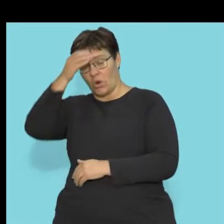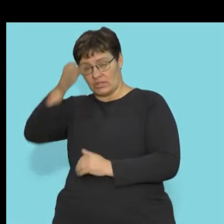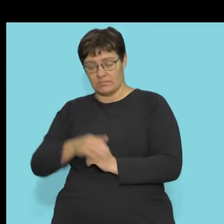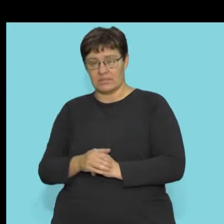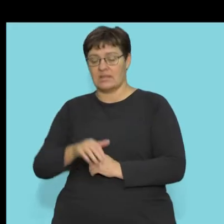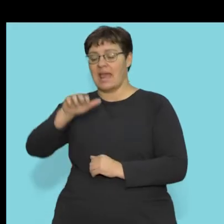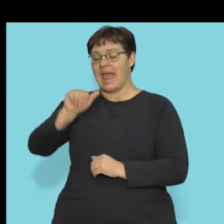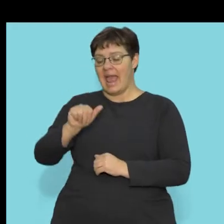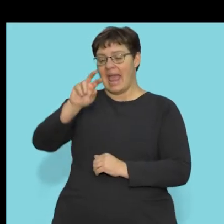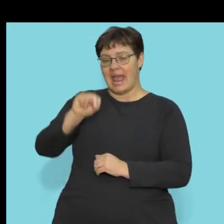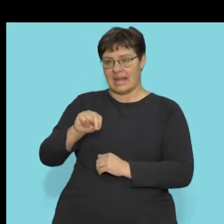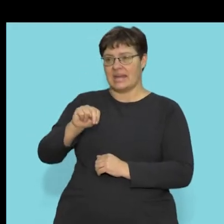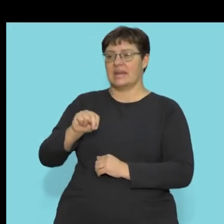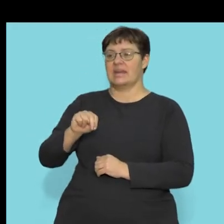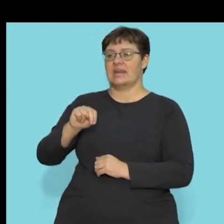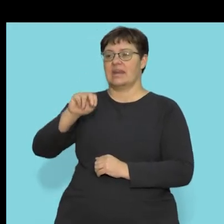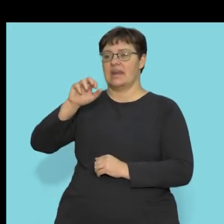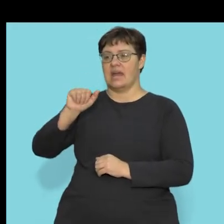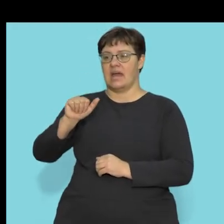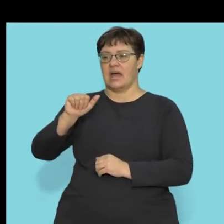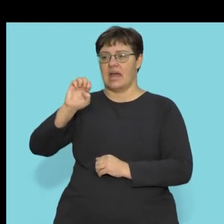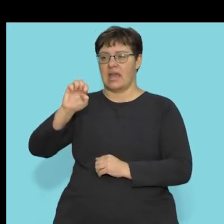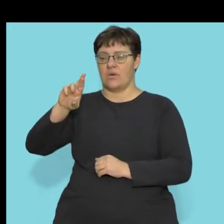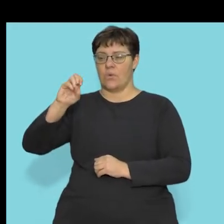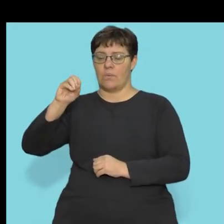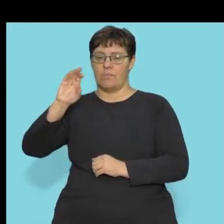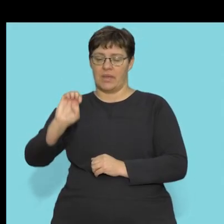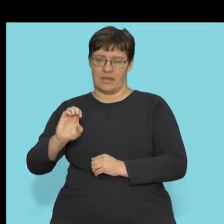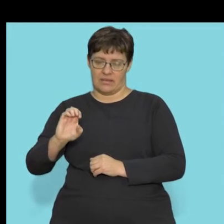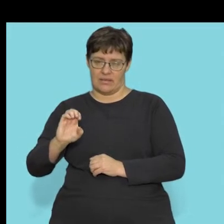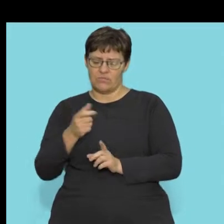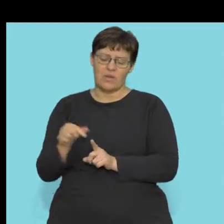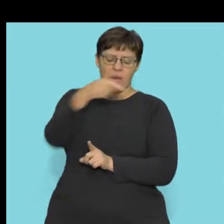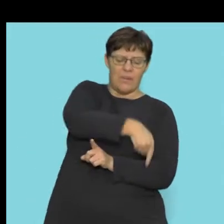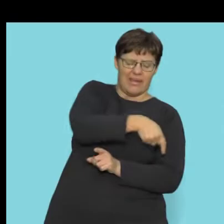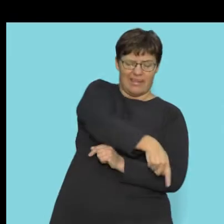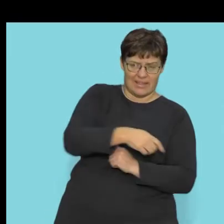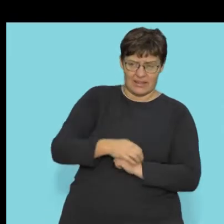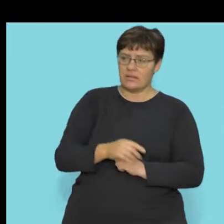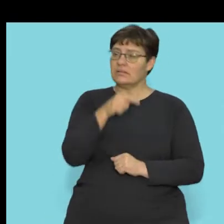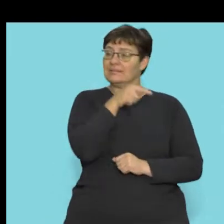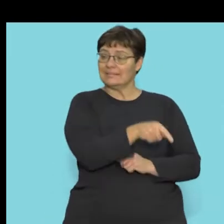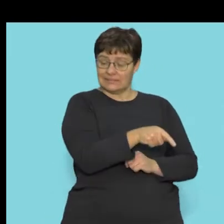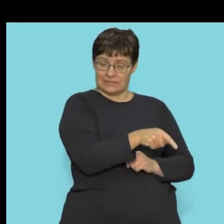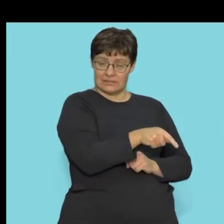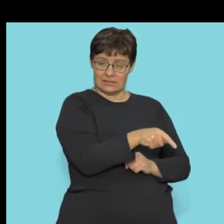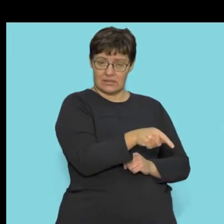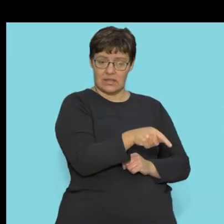we're looking at is anaerobic respiration. If we just step back, we said that this